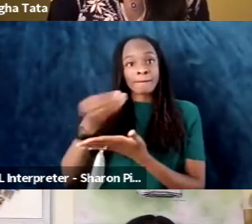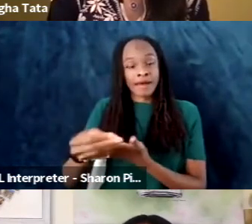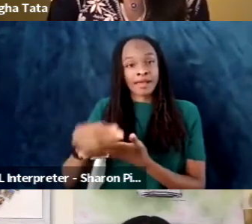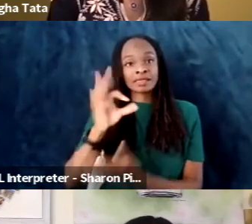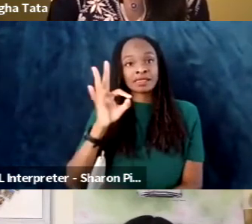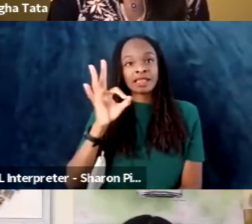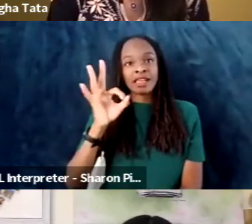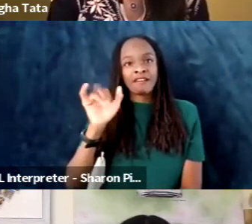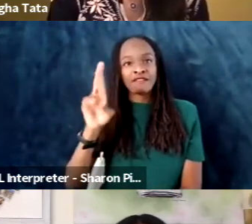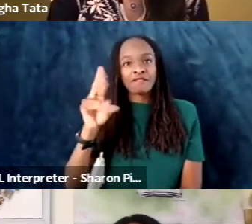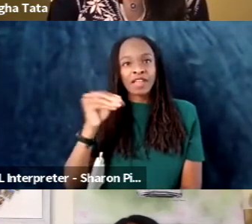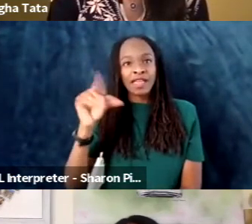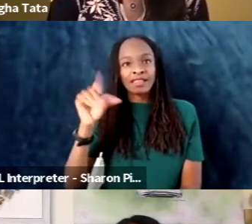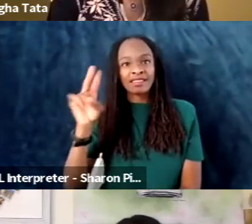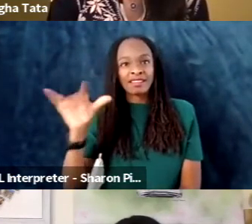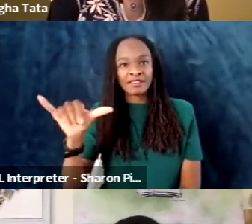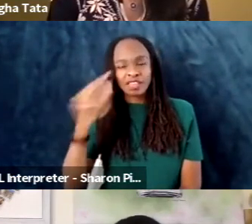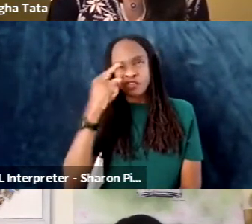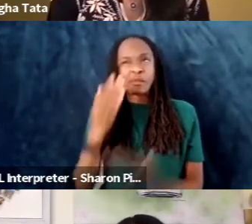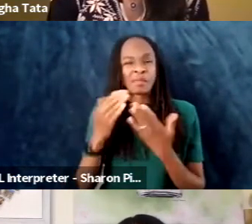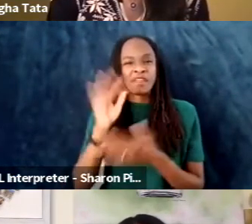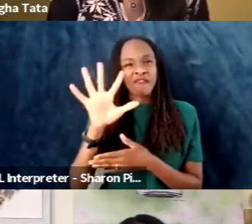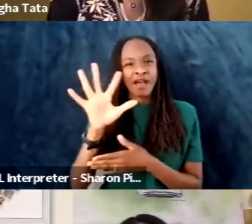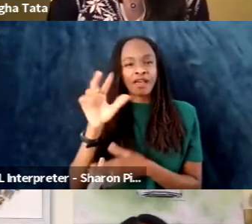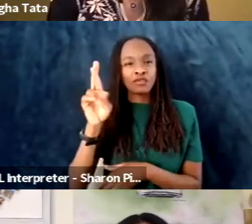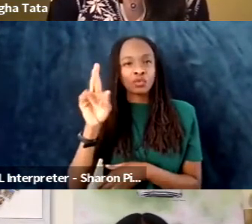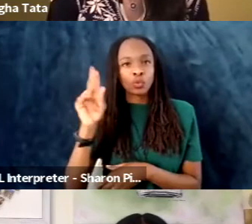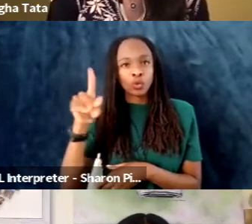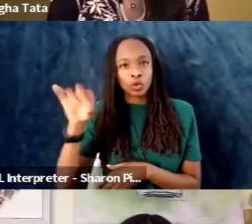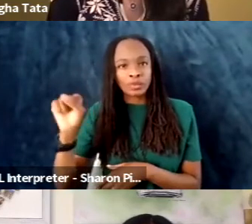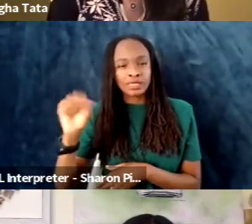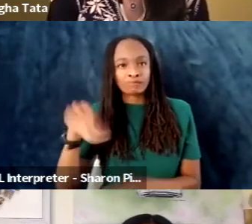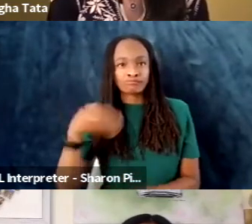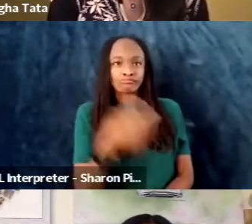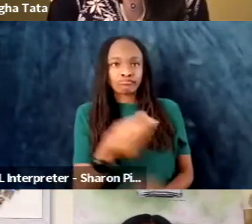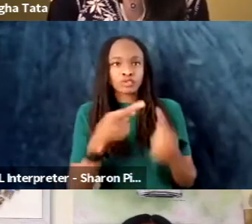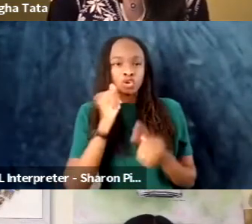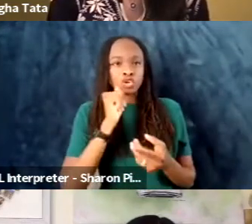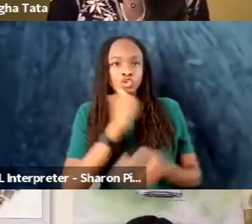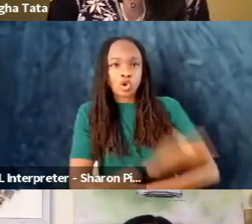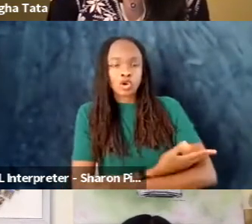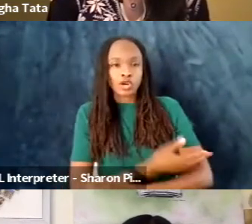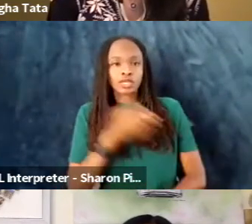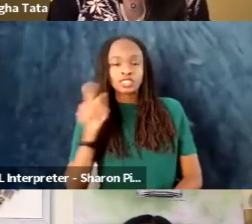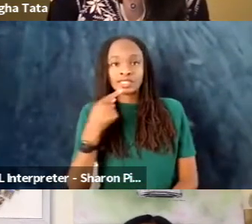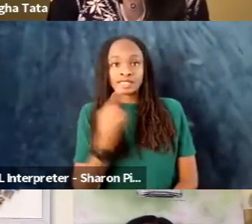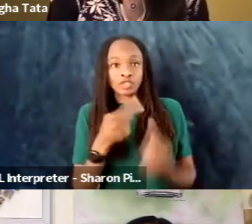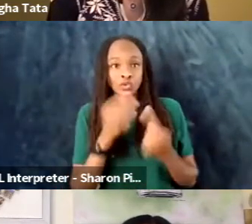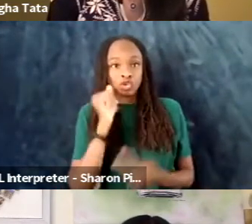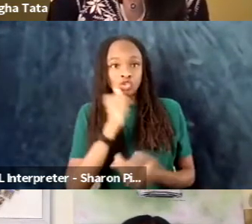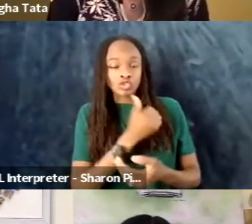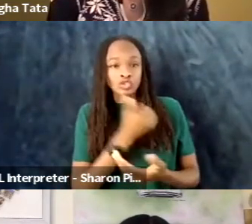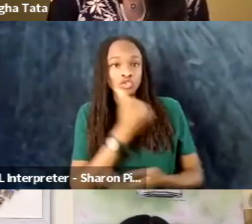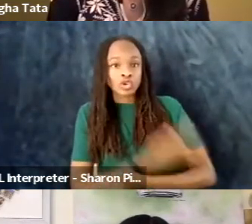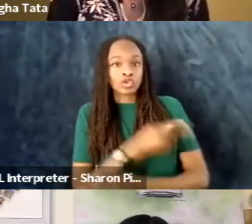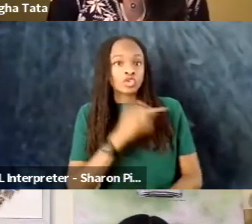I think, maybe 5 rupees. And she hands it to her daughter. And she says to her in Telugu, "So you don't